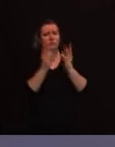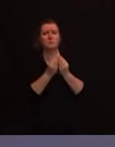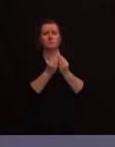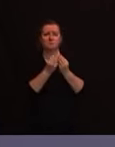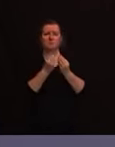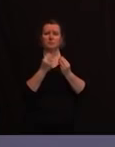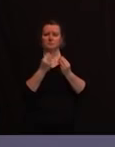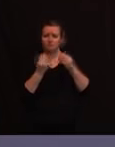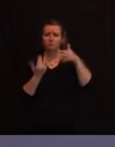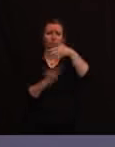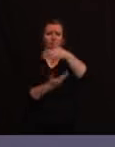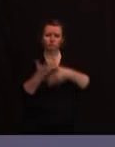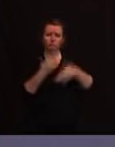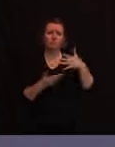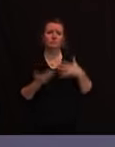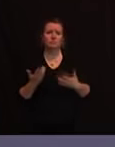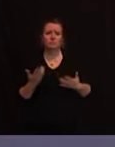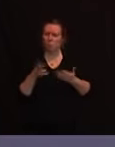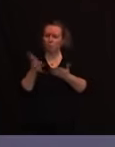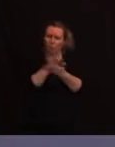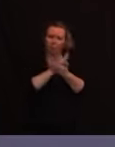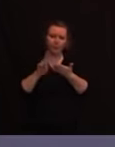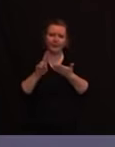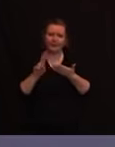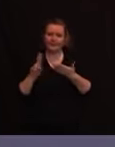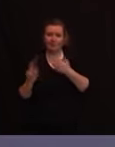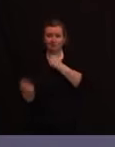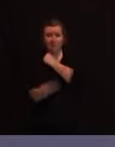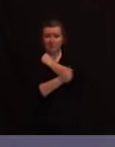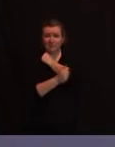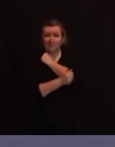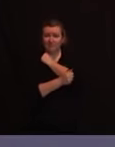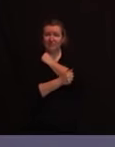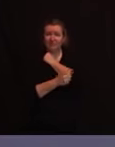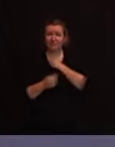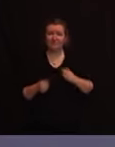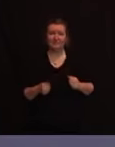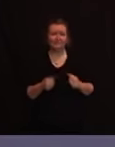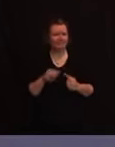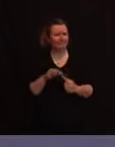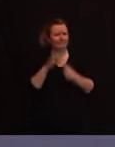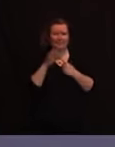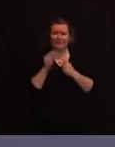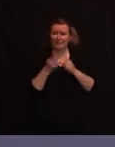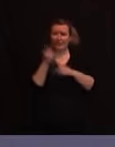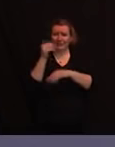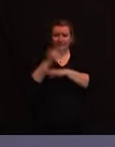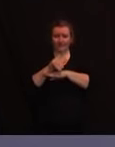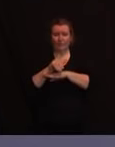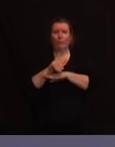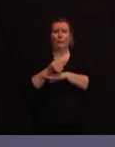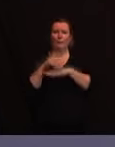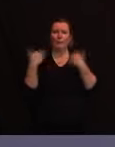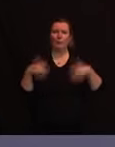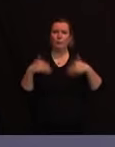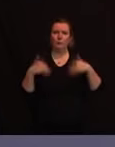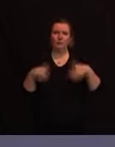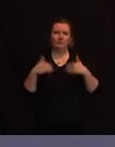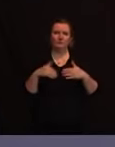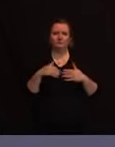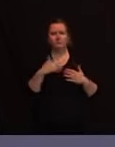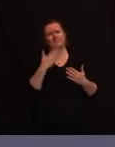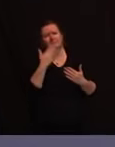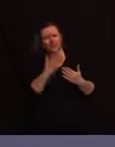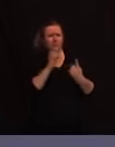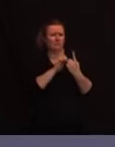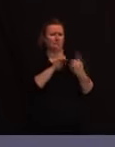holy period Passover is, particularly on that first night. It's quite gratifying. So I want to say a particular thanks up and